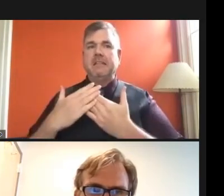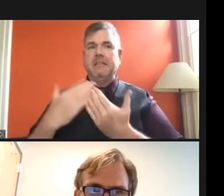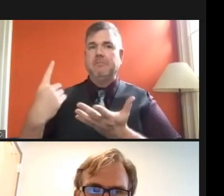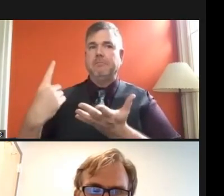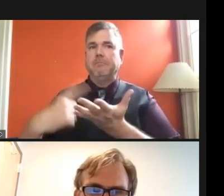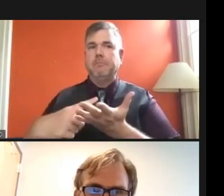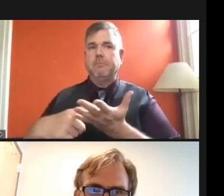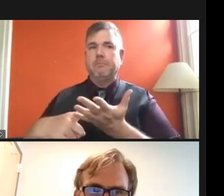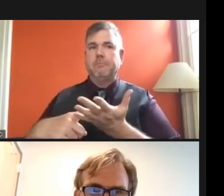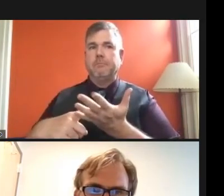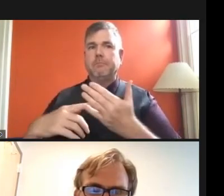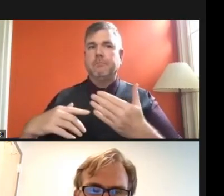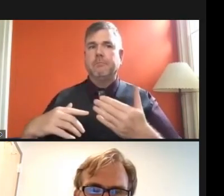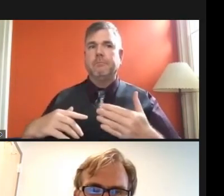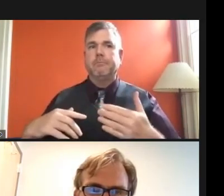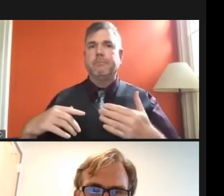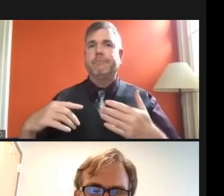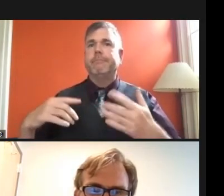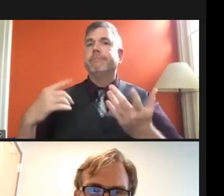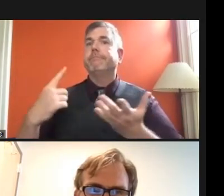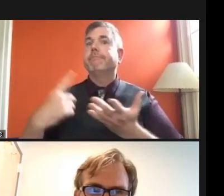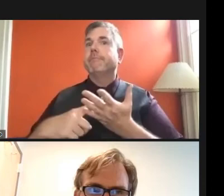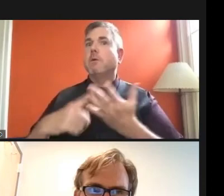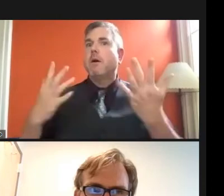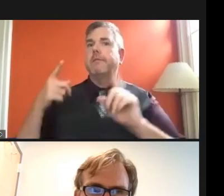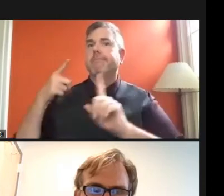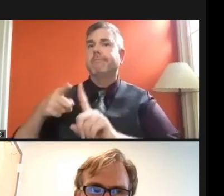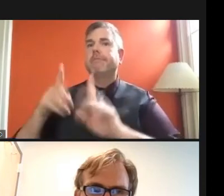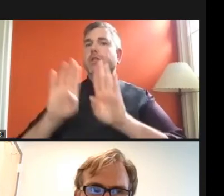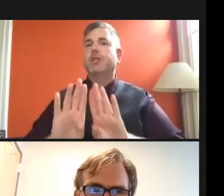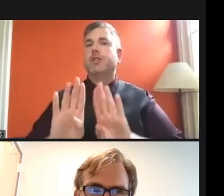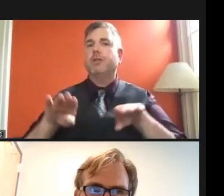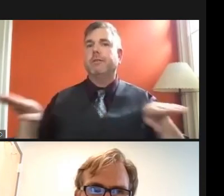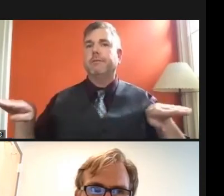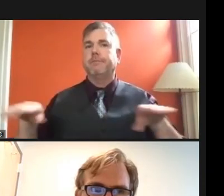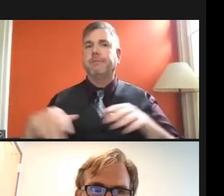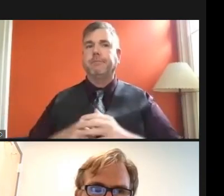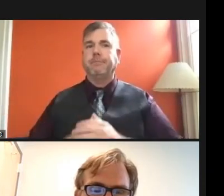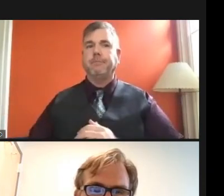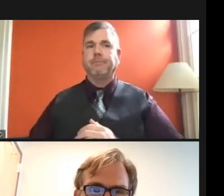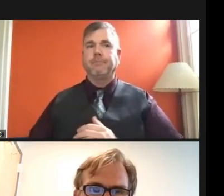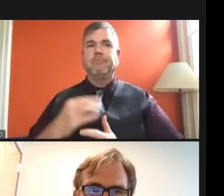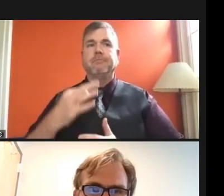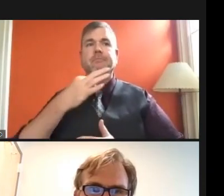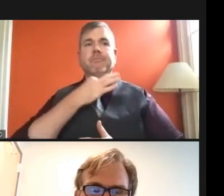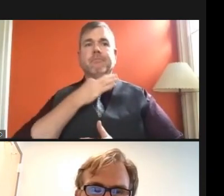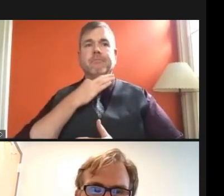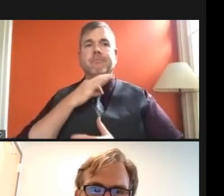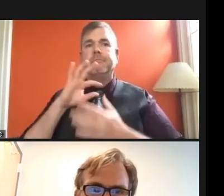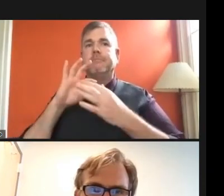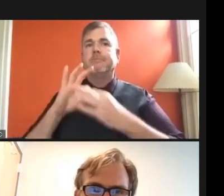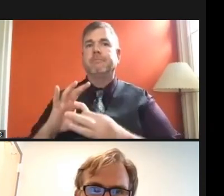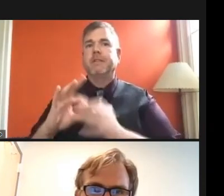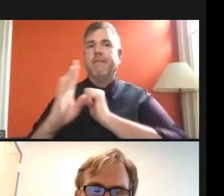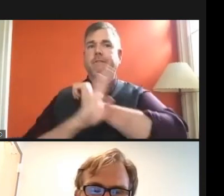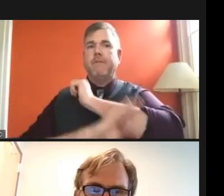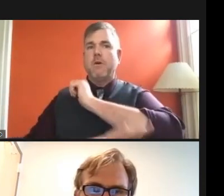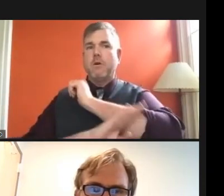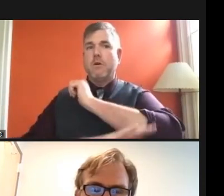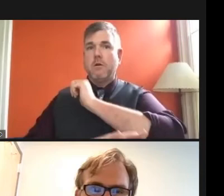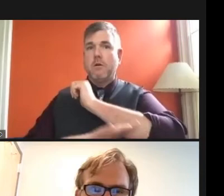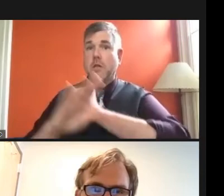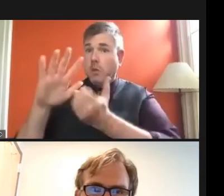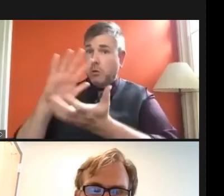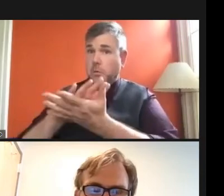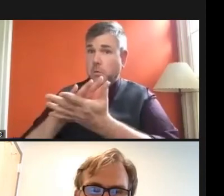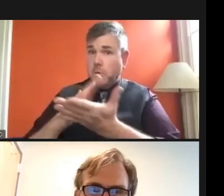anticipation of what may be coming in the fall for the return of schools. And really, we've heard from parents and